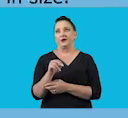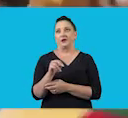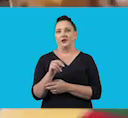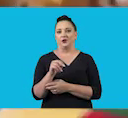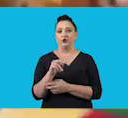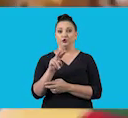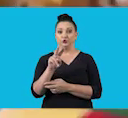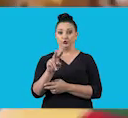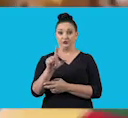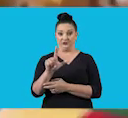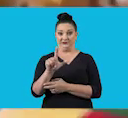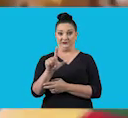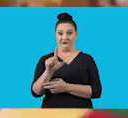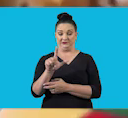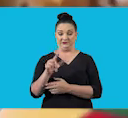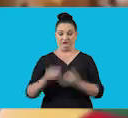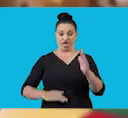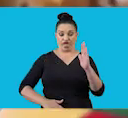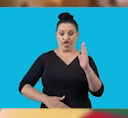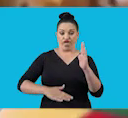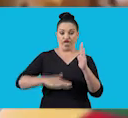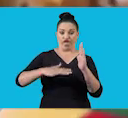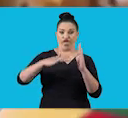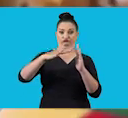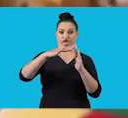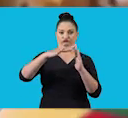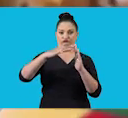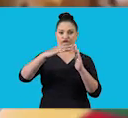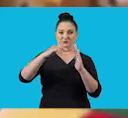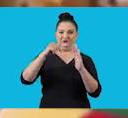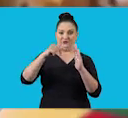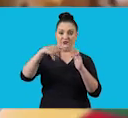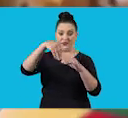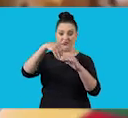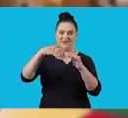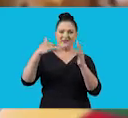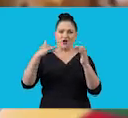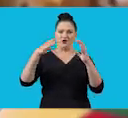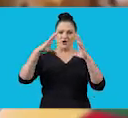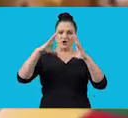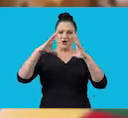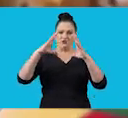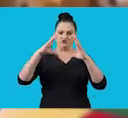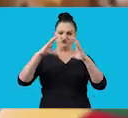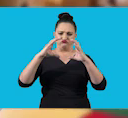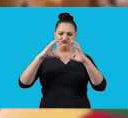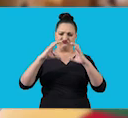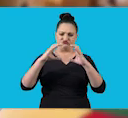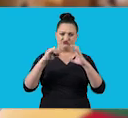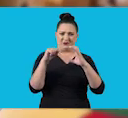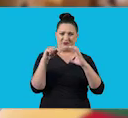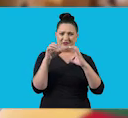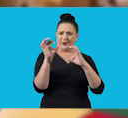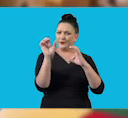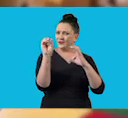if we take a 2-liter container and you pour gas particles there, and when we decrease the container, does that mean the gas